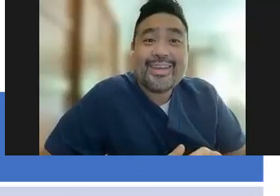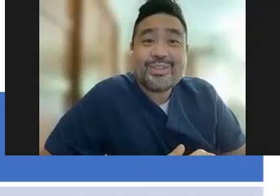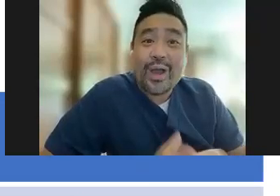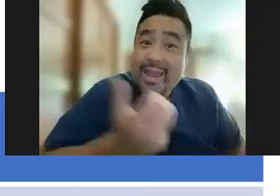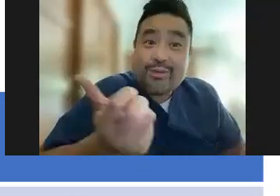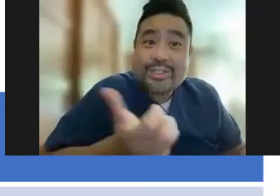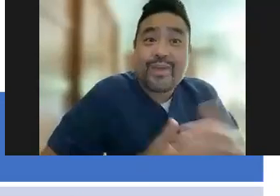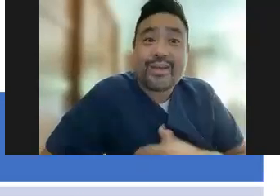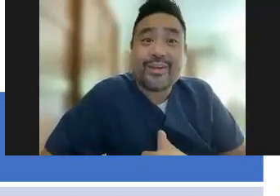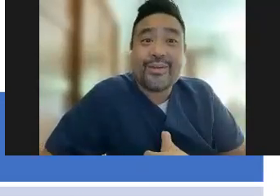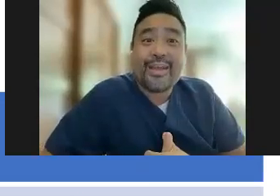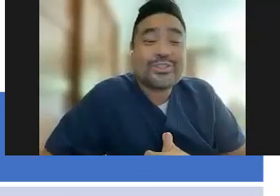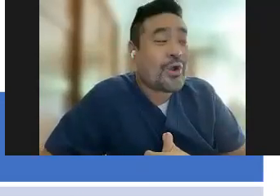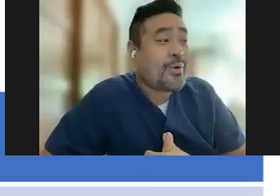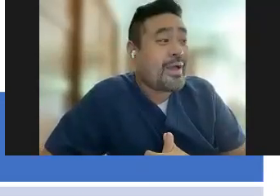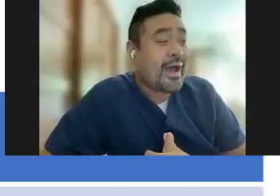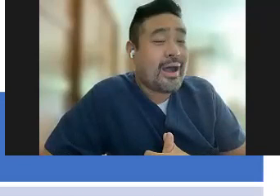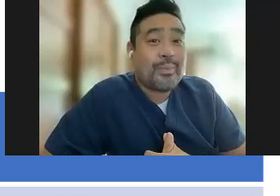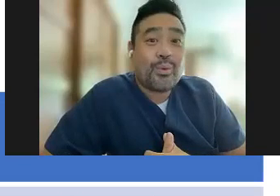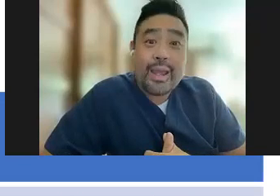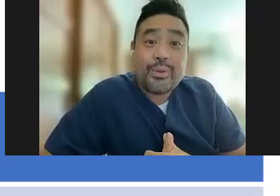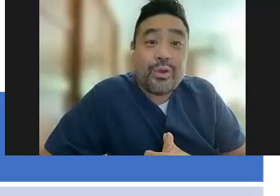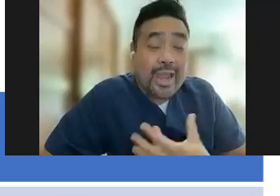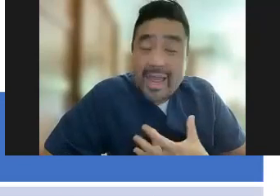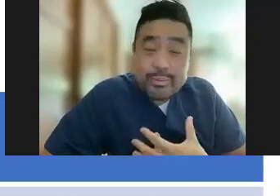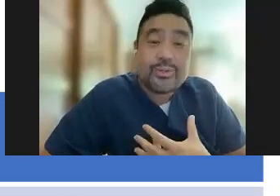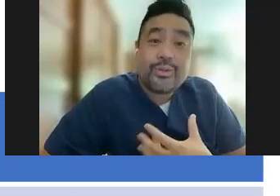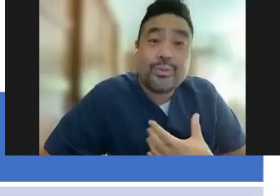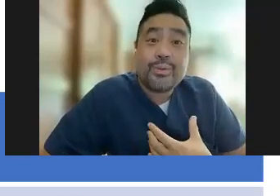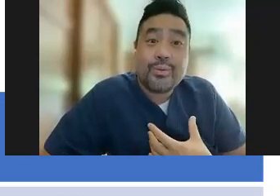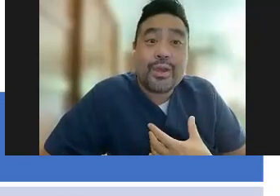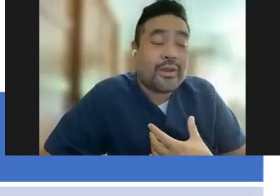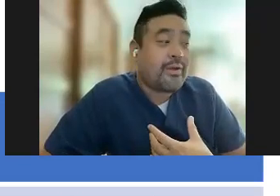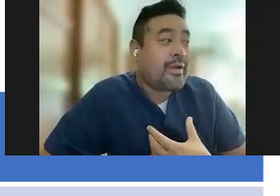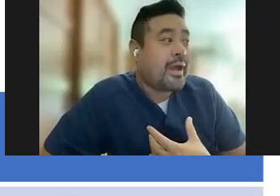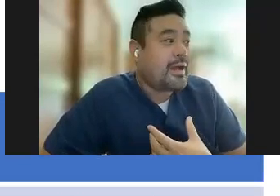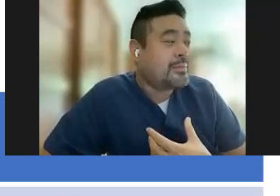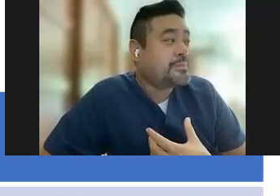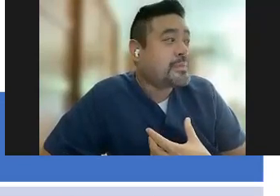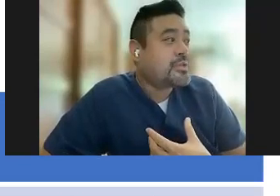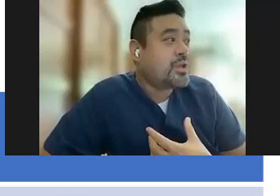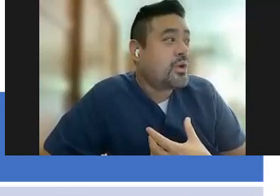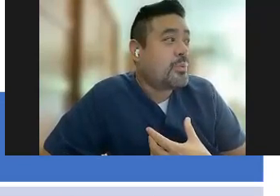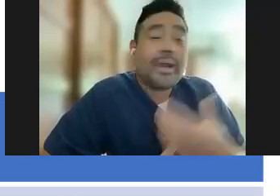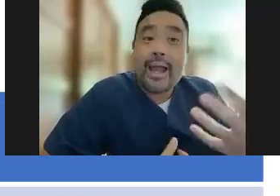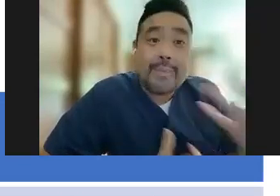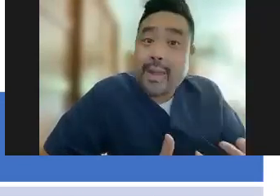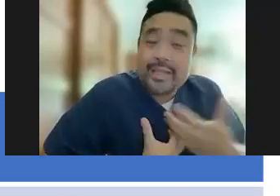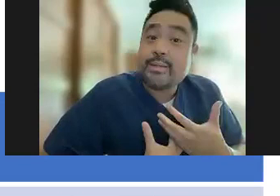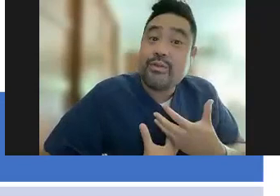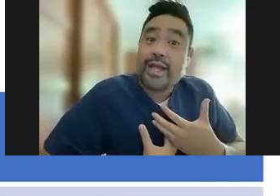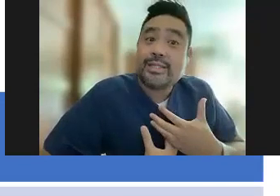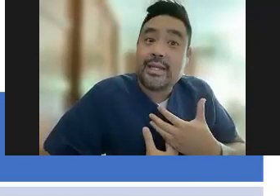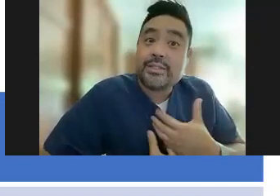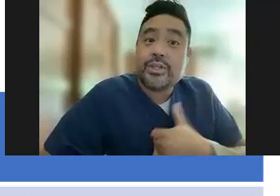Okay. So I have a risk factor. Okay. So would I be worried? I absolutely would be worried, you know. But I'm not